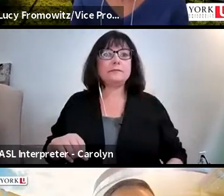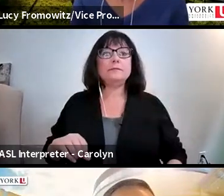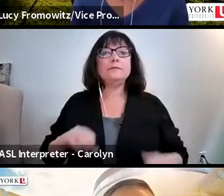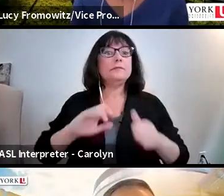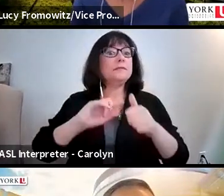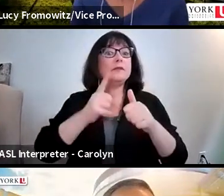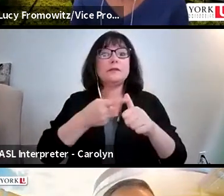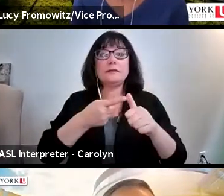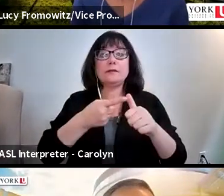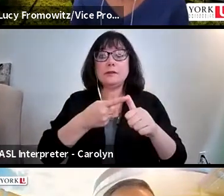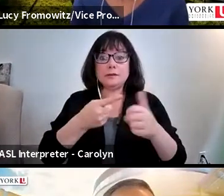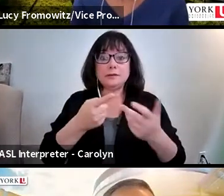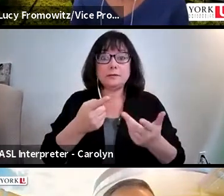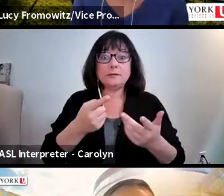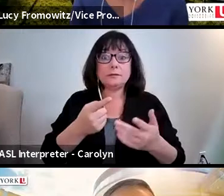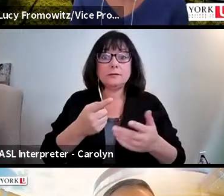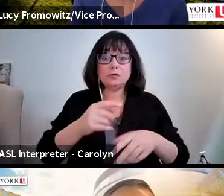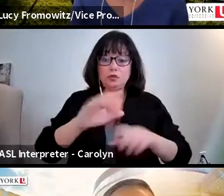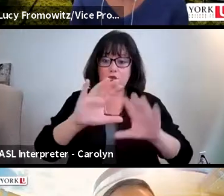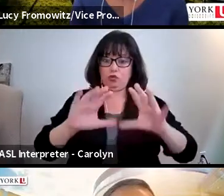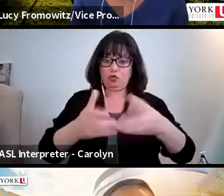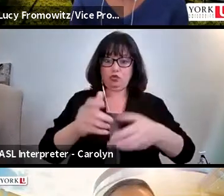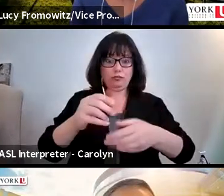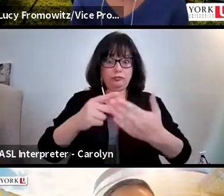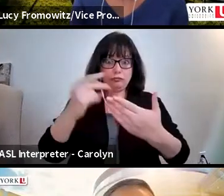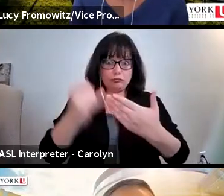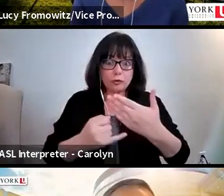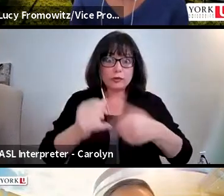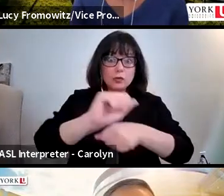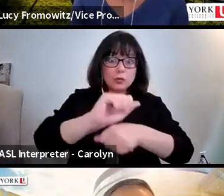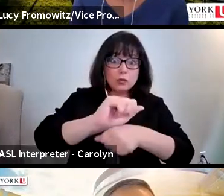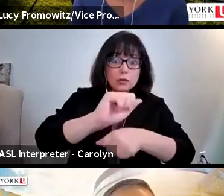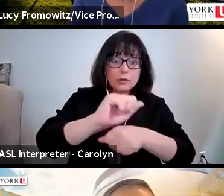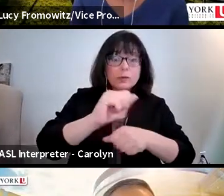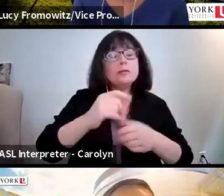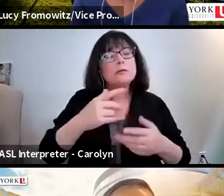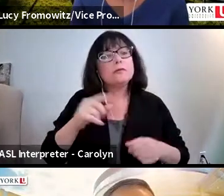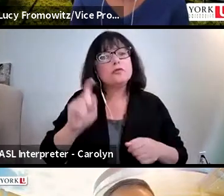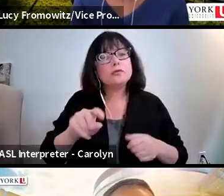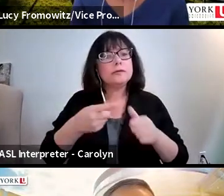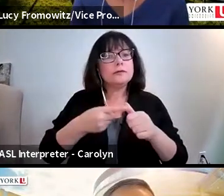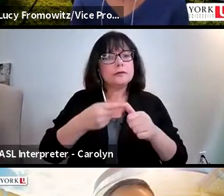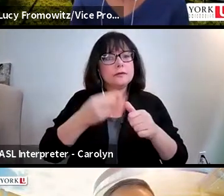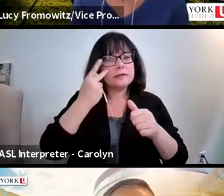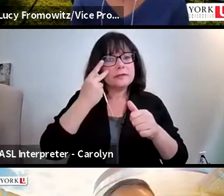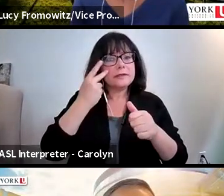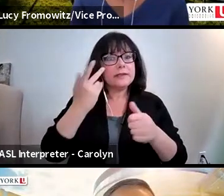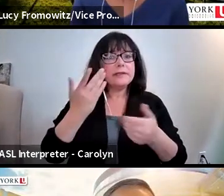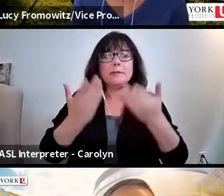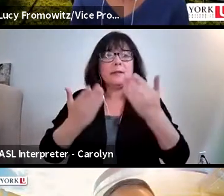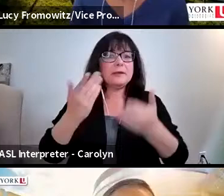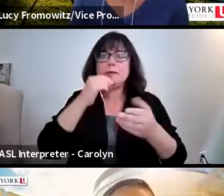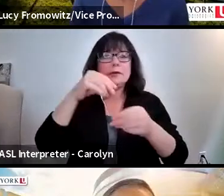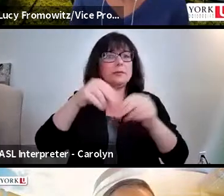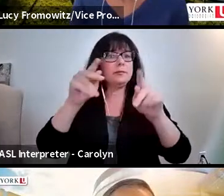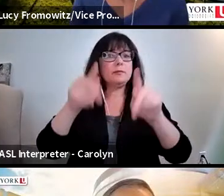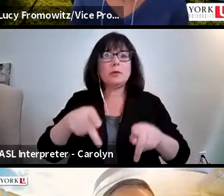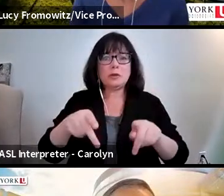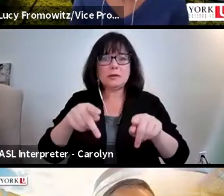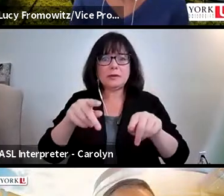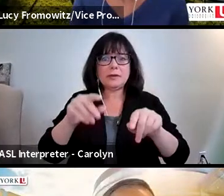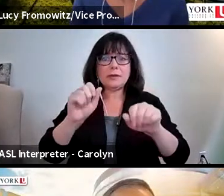even with group projects, to see whether or not those group projects can be done through Zoom or some other